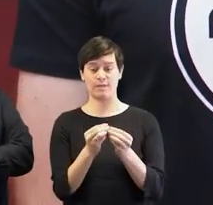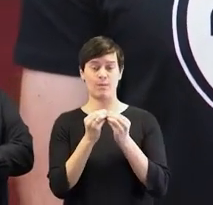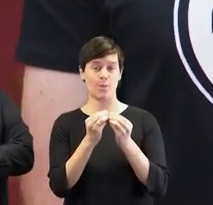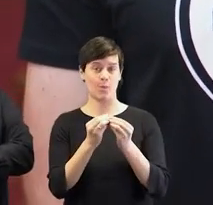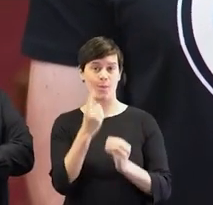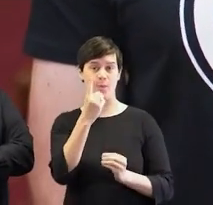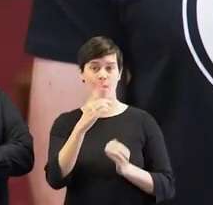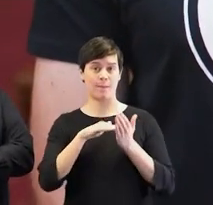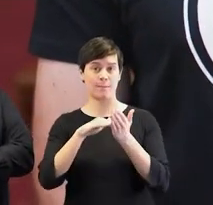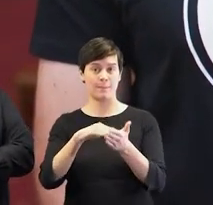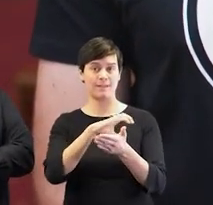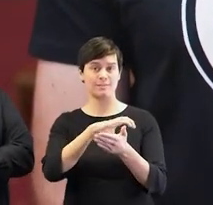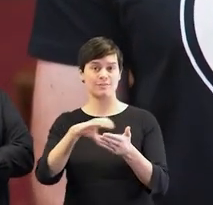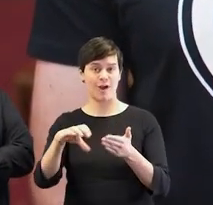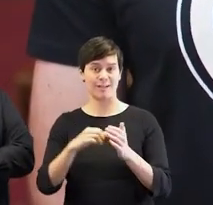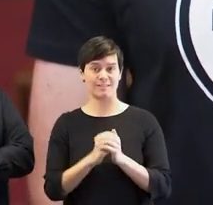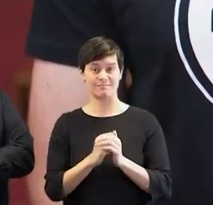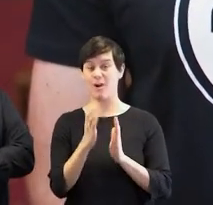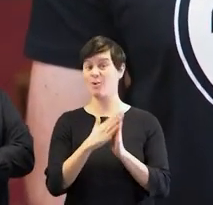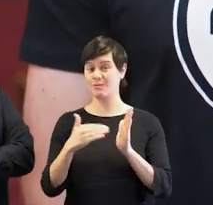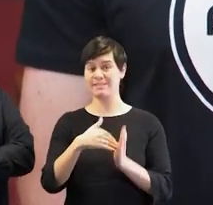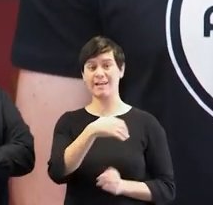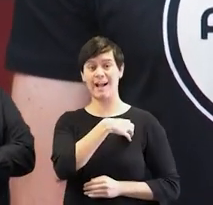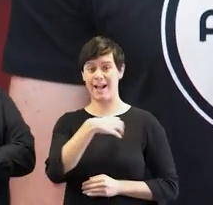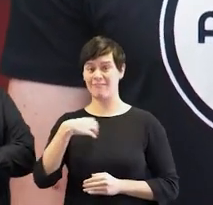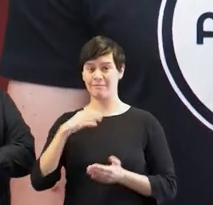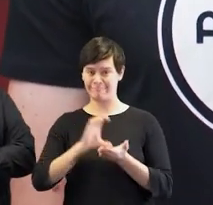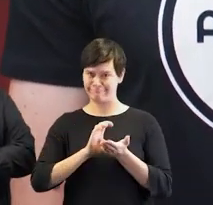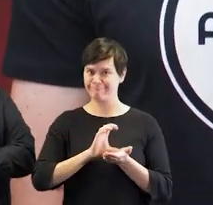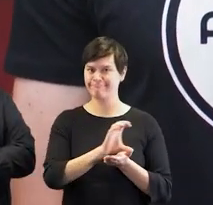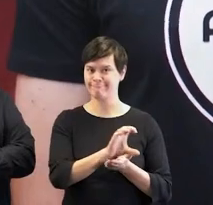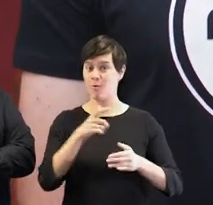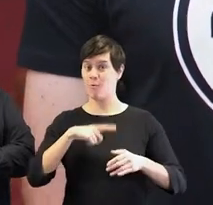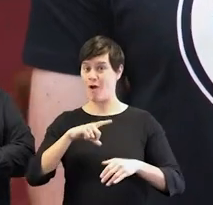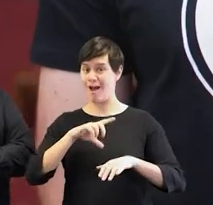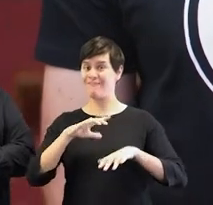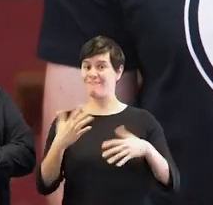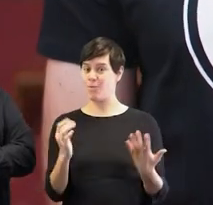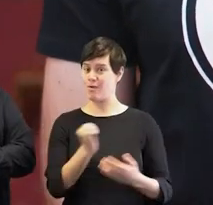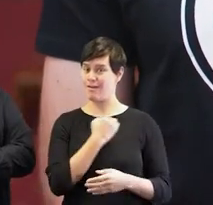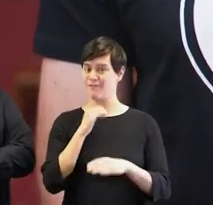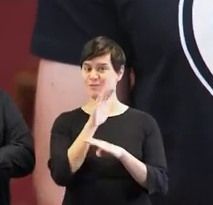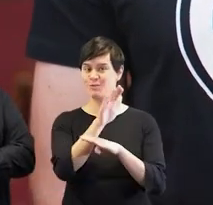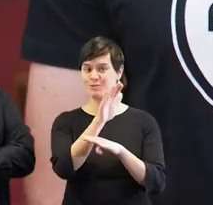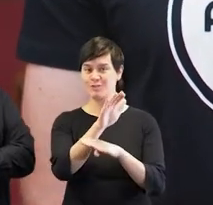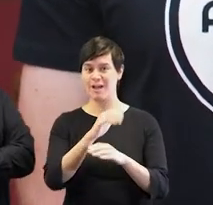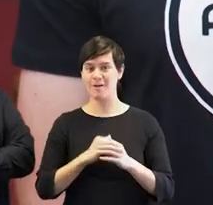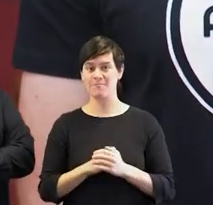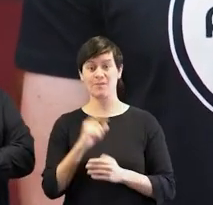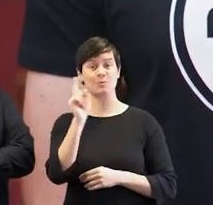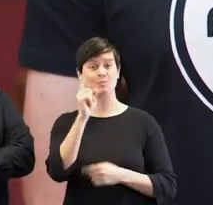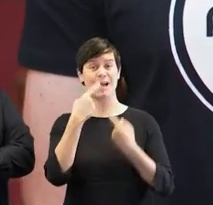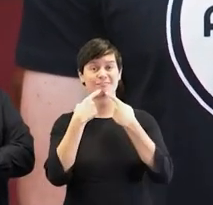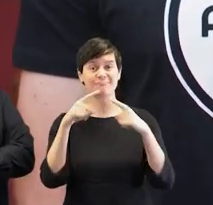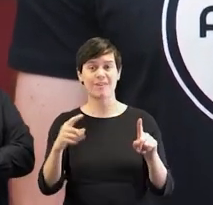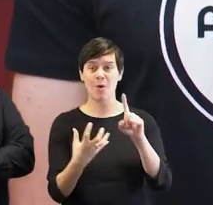$1 million, an important investment from the New Zealand Government for our future. Today we share with you our winning